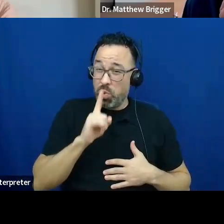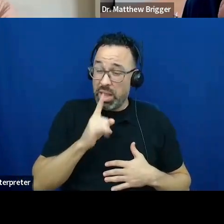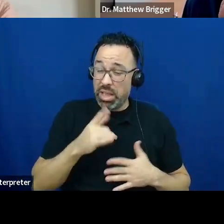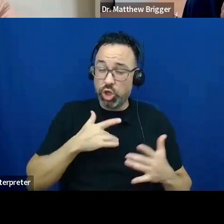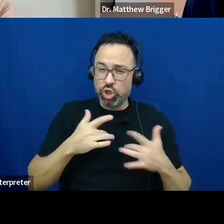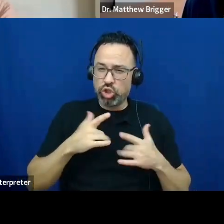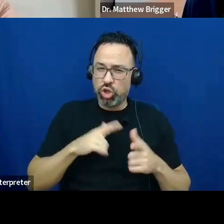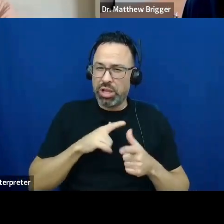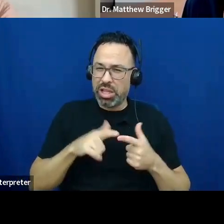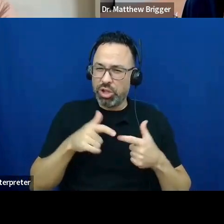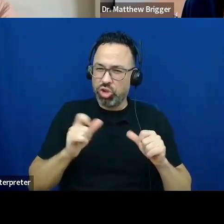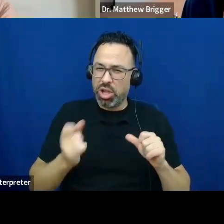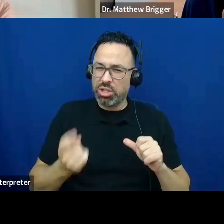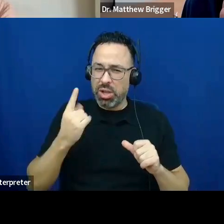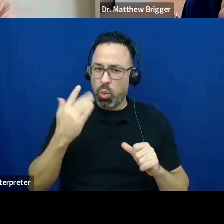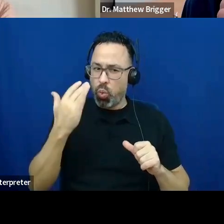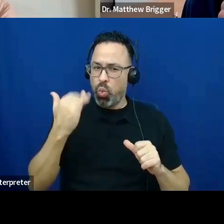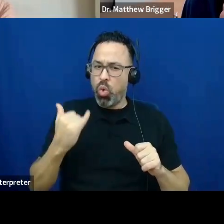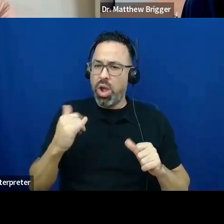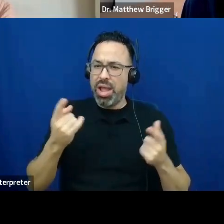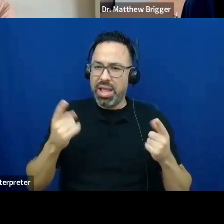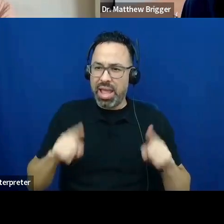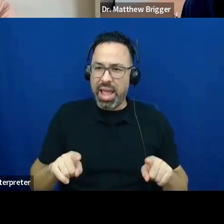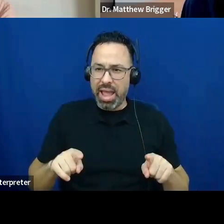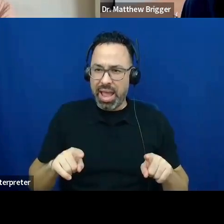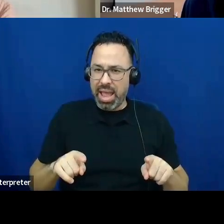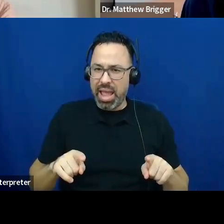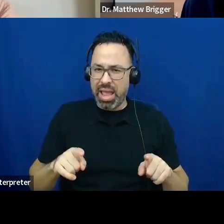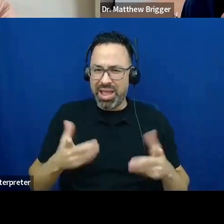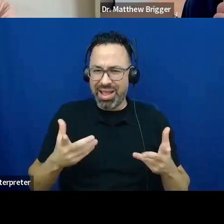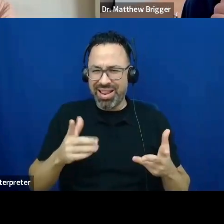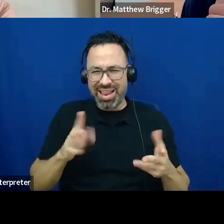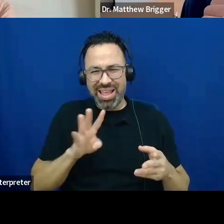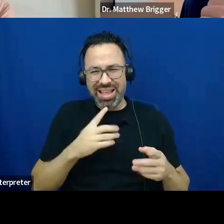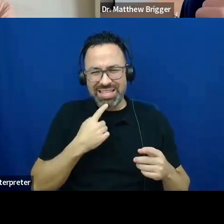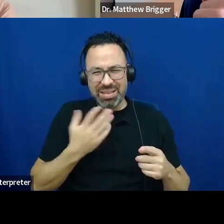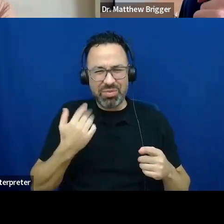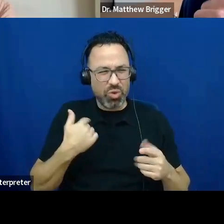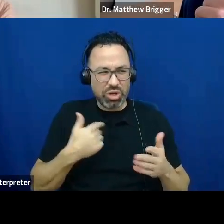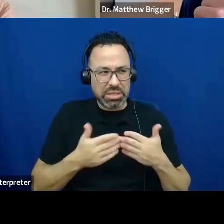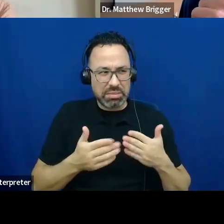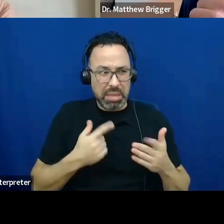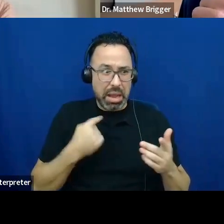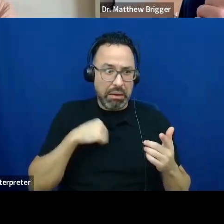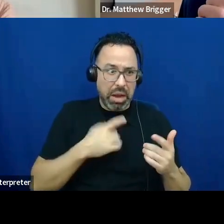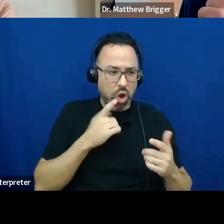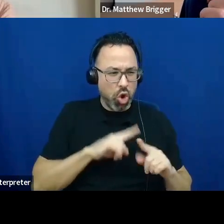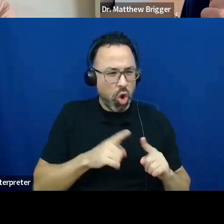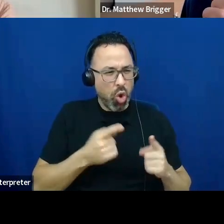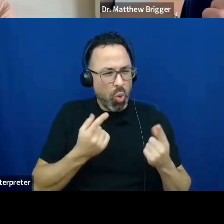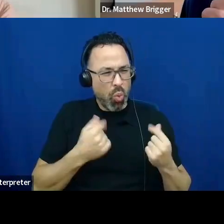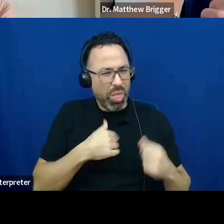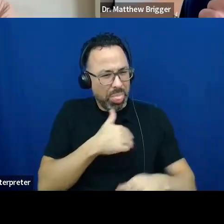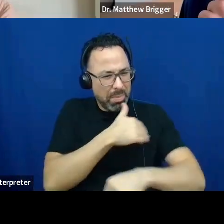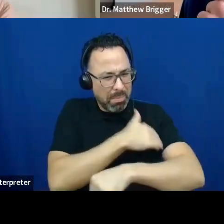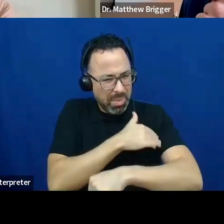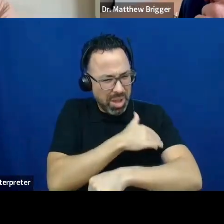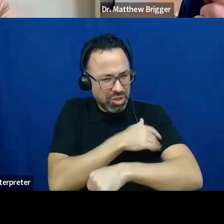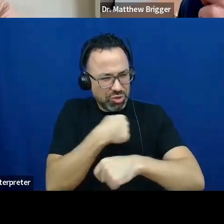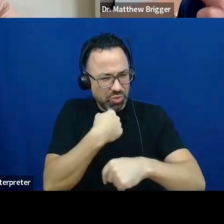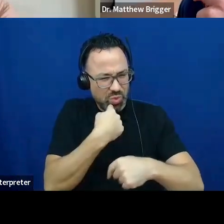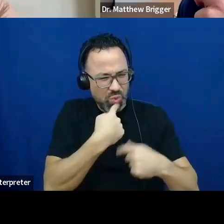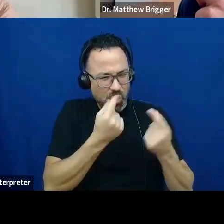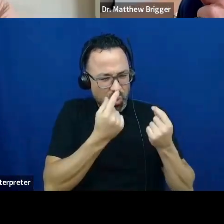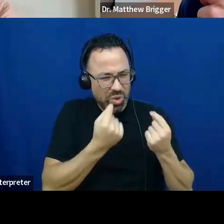happening? Like I talked about before, it's not just if it goes the wrong way or not. What are our muscles doing? How do we understand that child and what can we do? Generally,